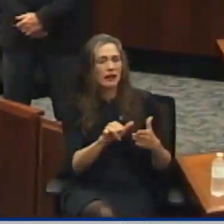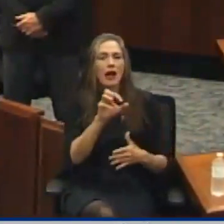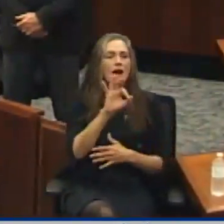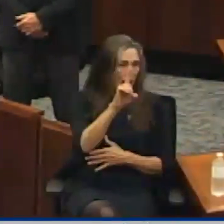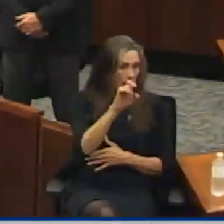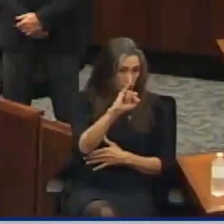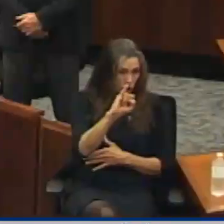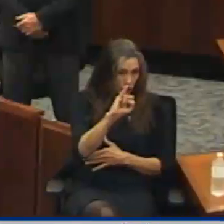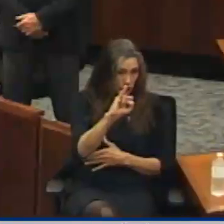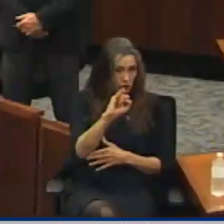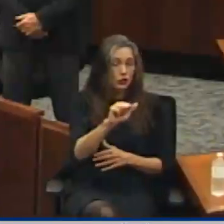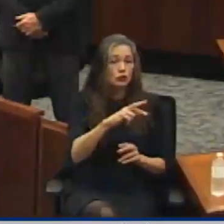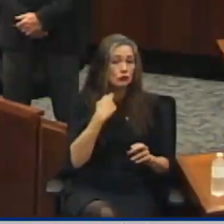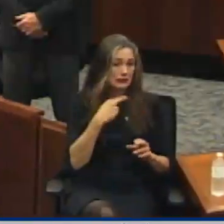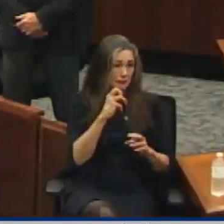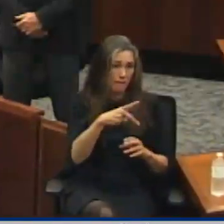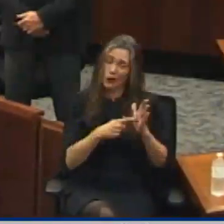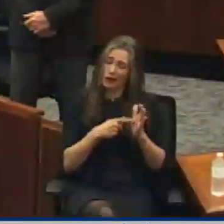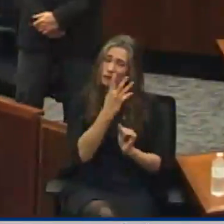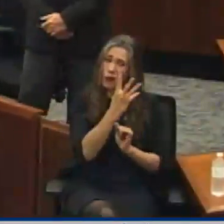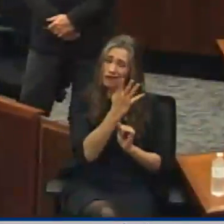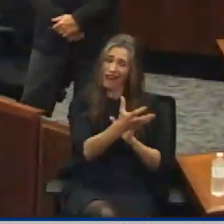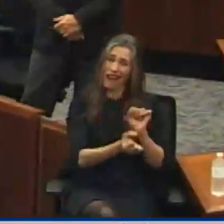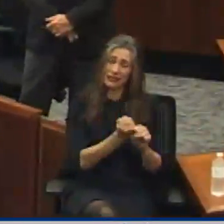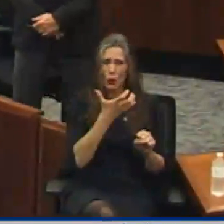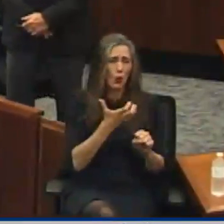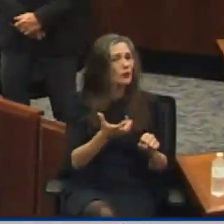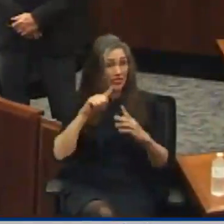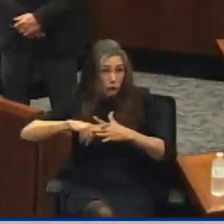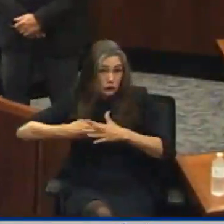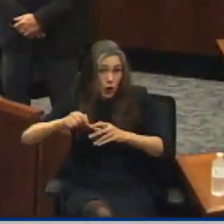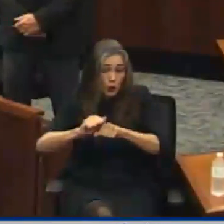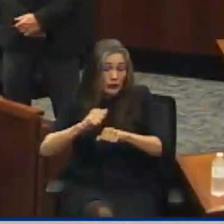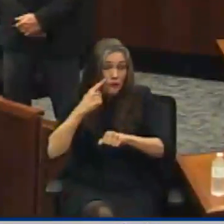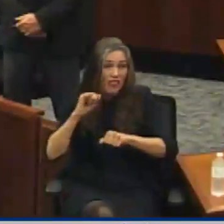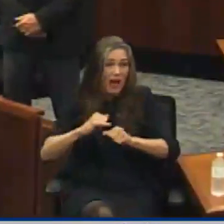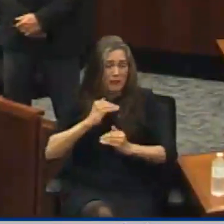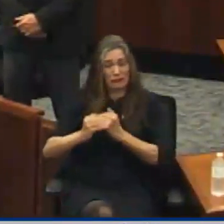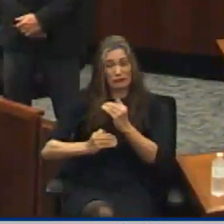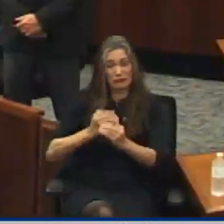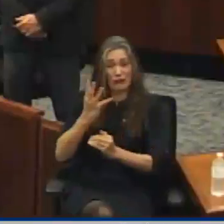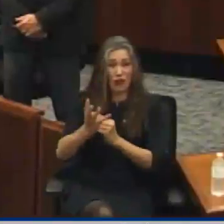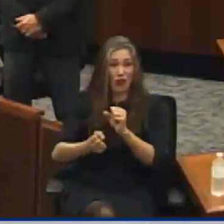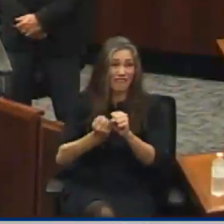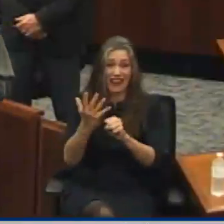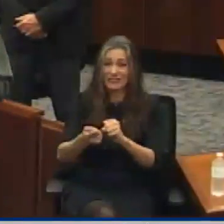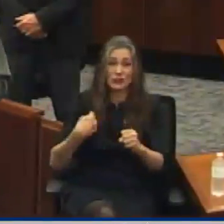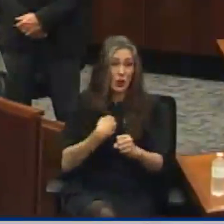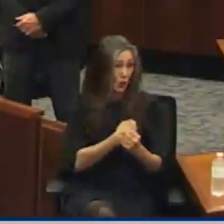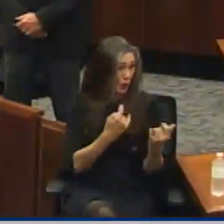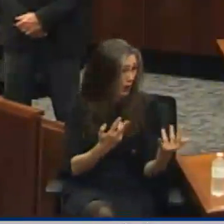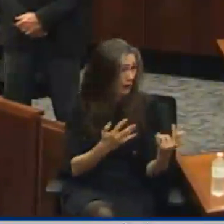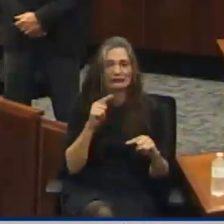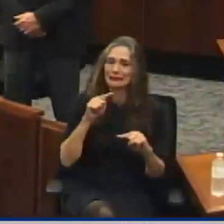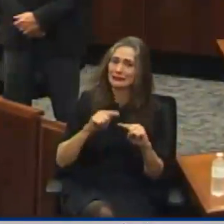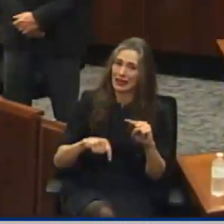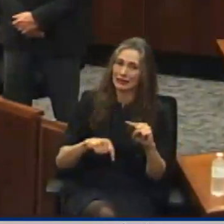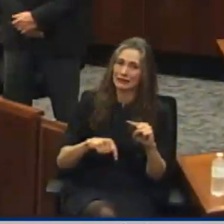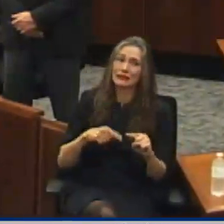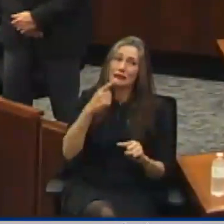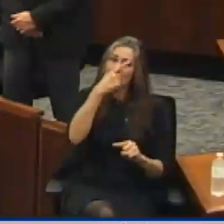hurricane together. The reason for this map is the previous flood maps used to guide development flood heads. They're called. It was rendered not